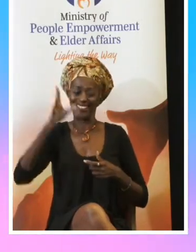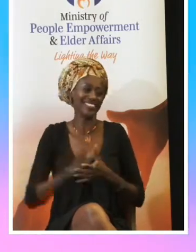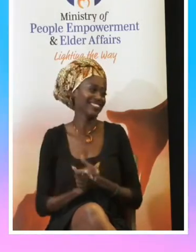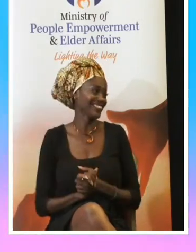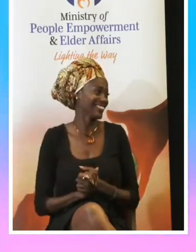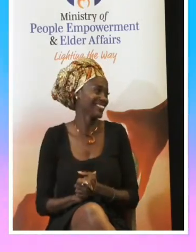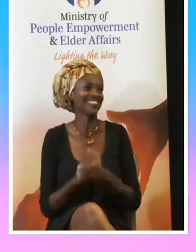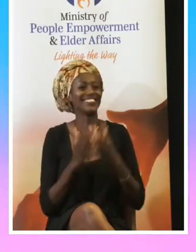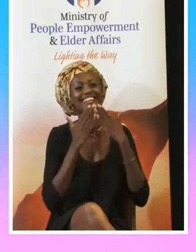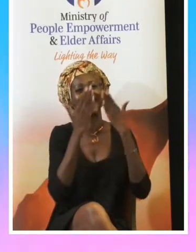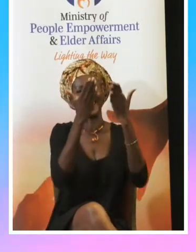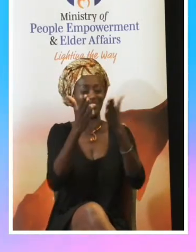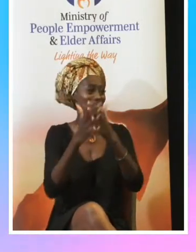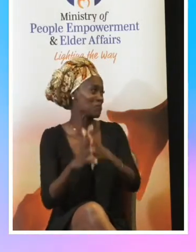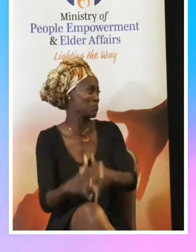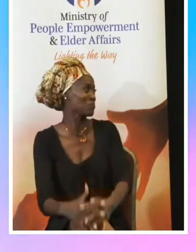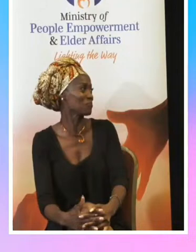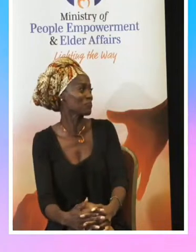but thank you.